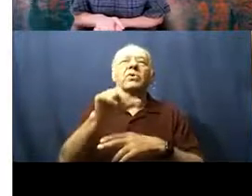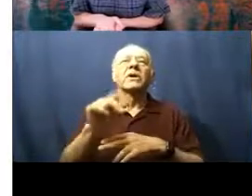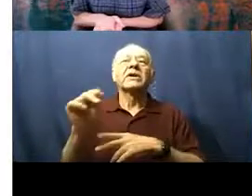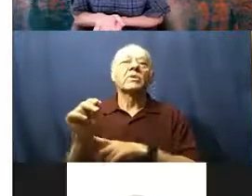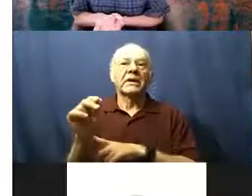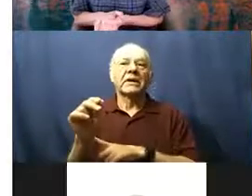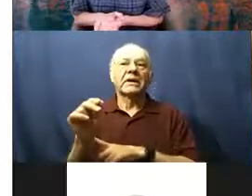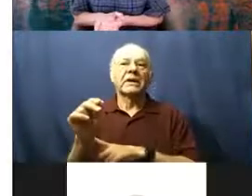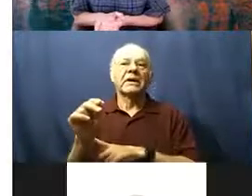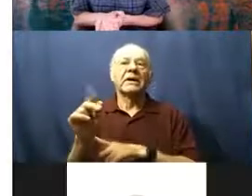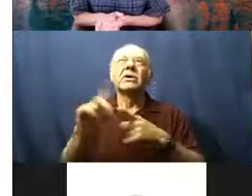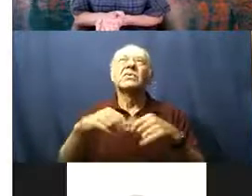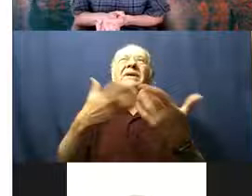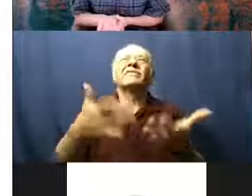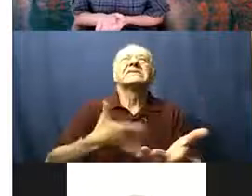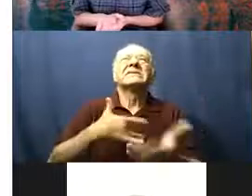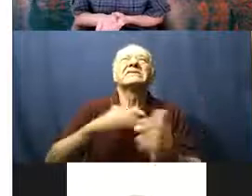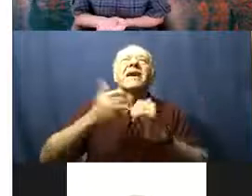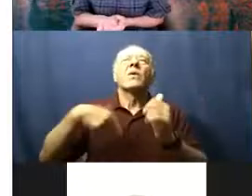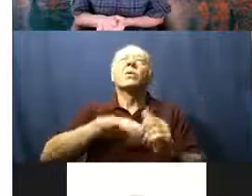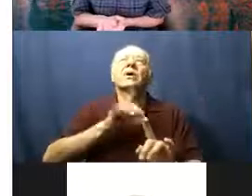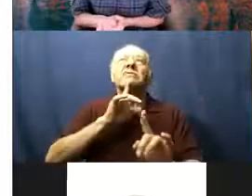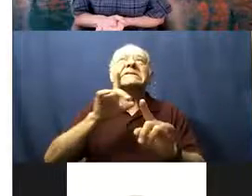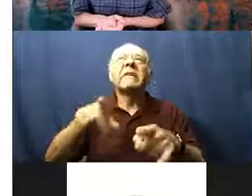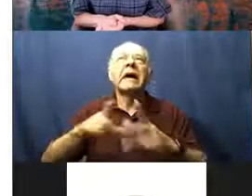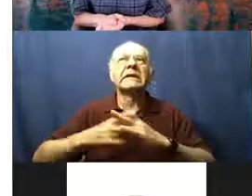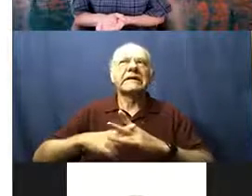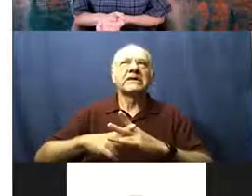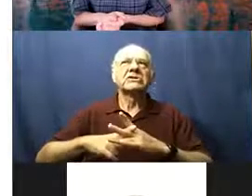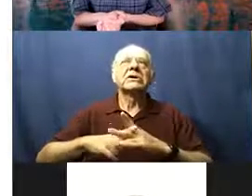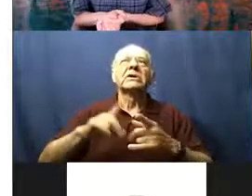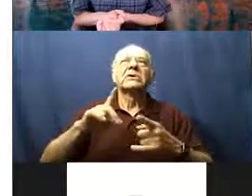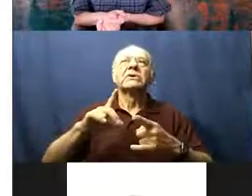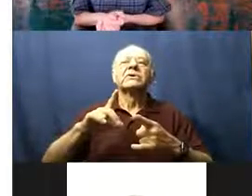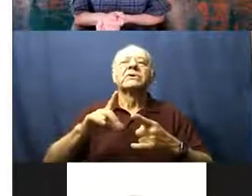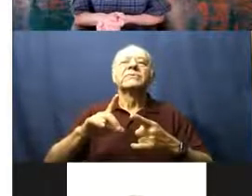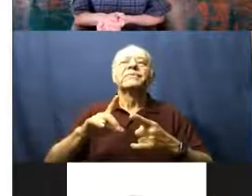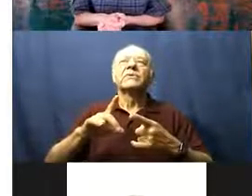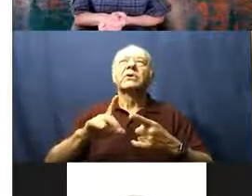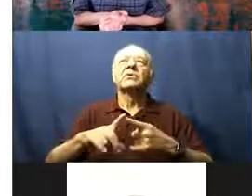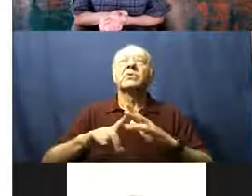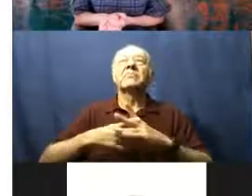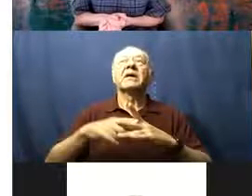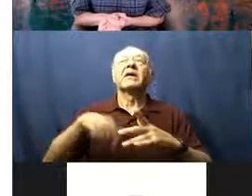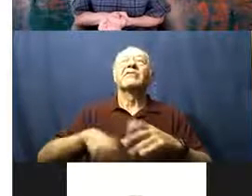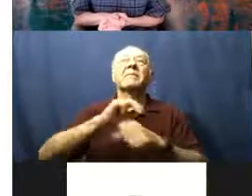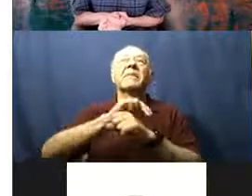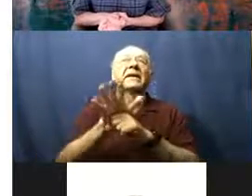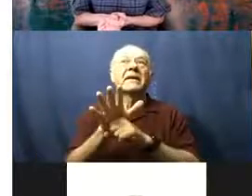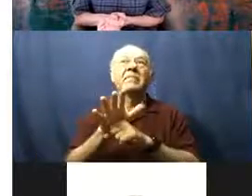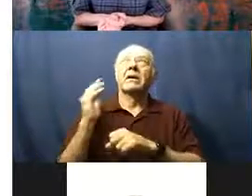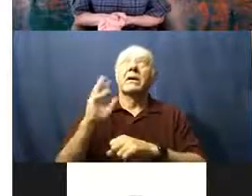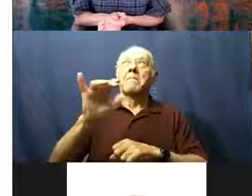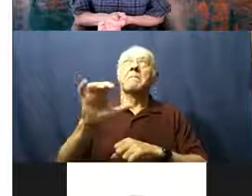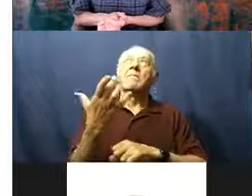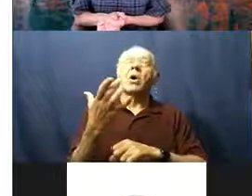2020 to give you a sense of how we responded initially to the beginning of the pandemic, March 4th